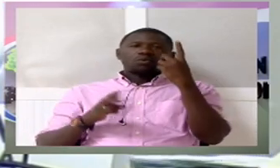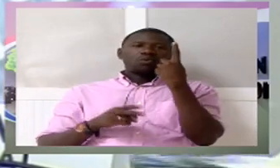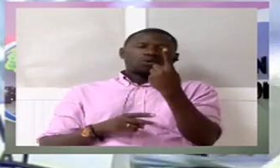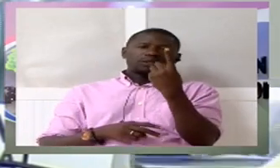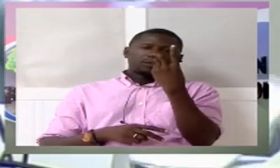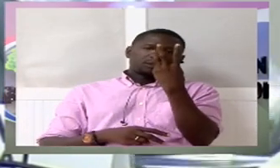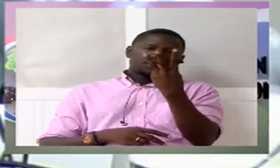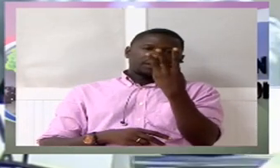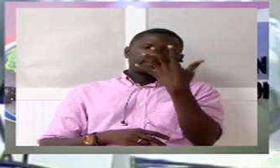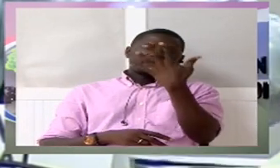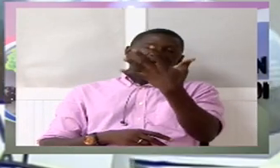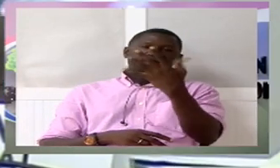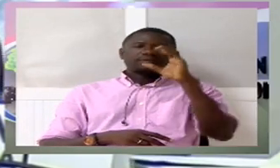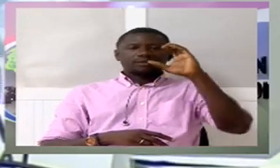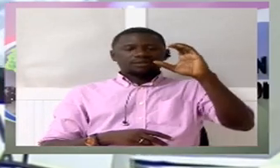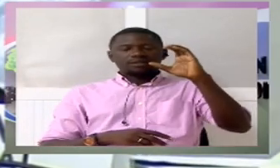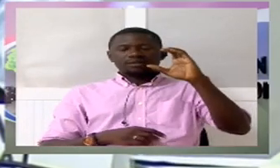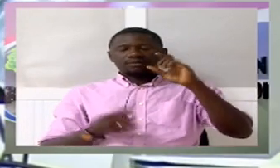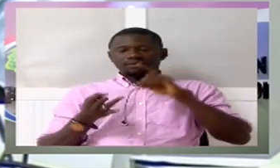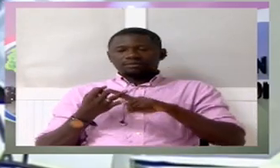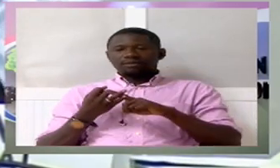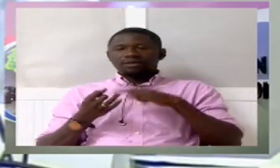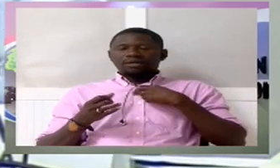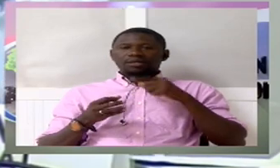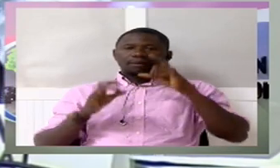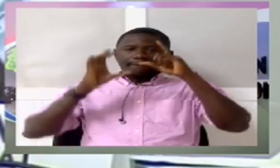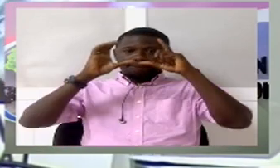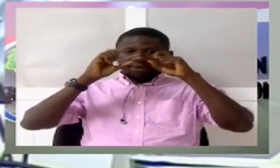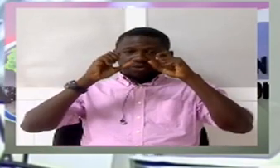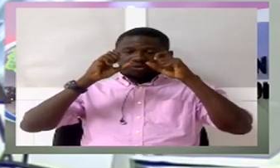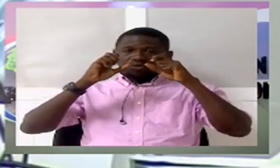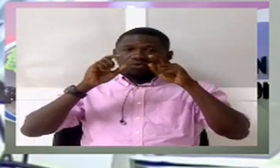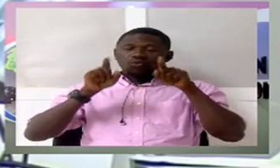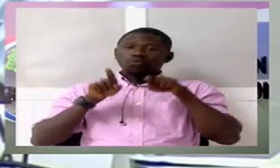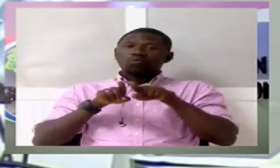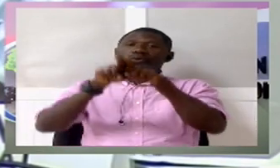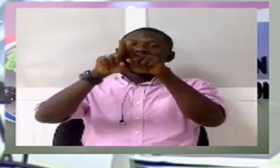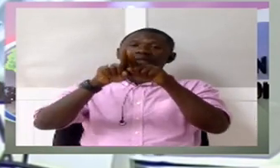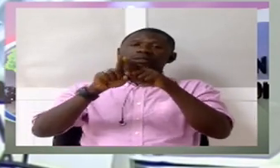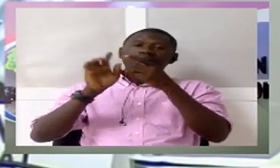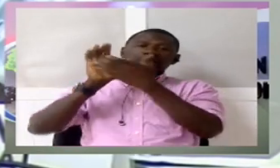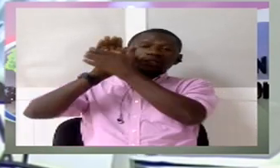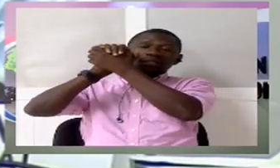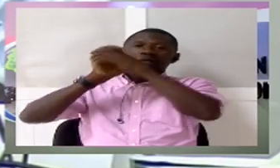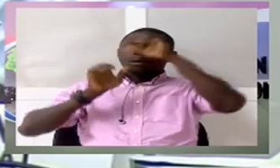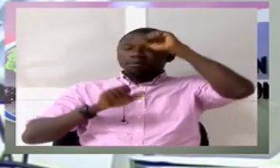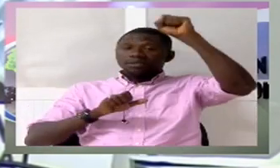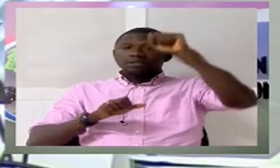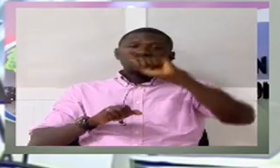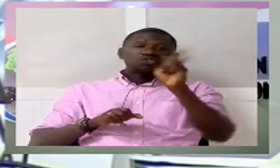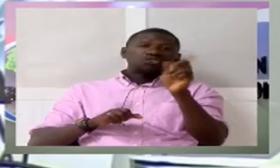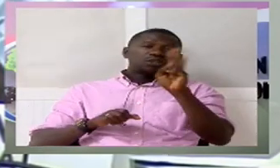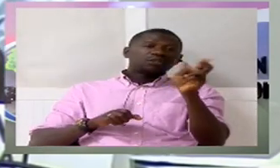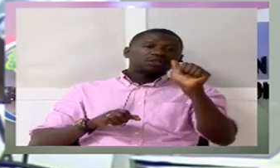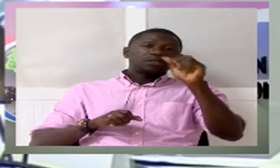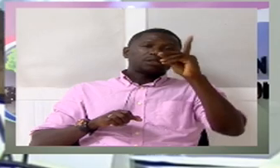135C. And then the picture with Gaddafi, which